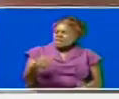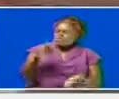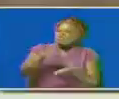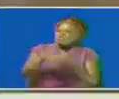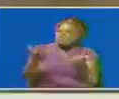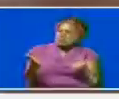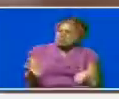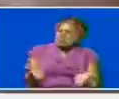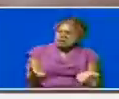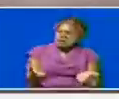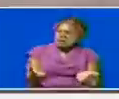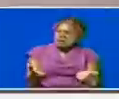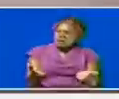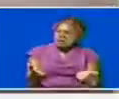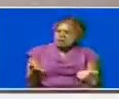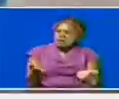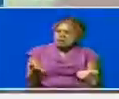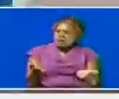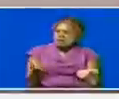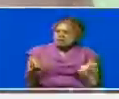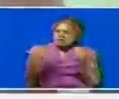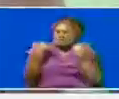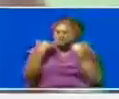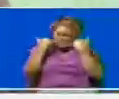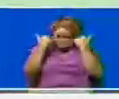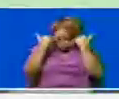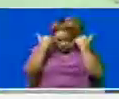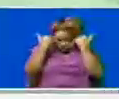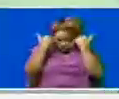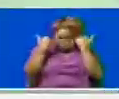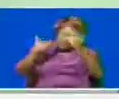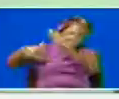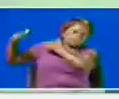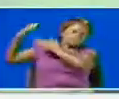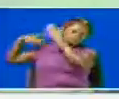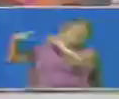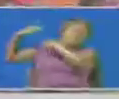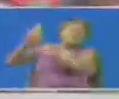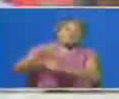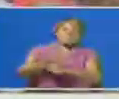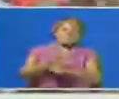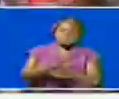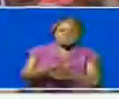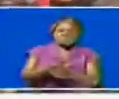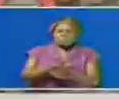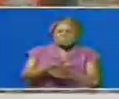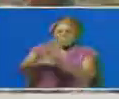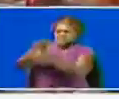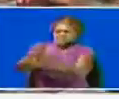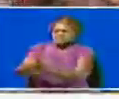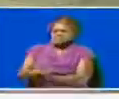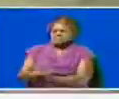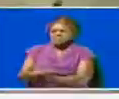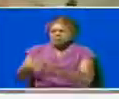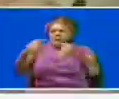stalemate could be the outburst of pent-up frustrations over historical injustices and perceived marginalization